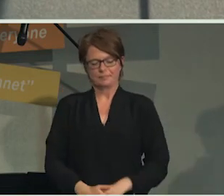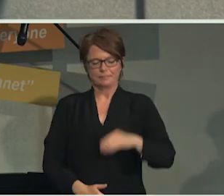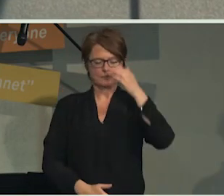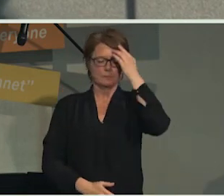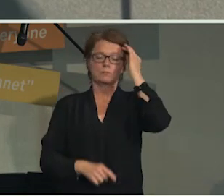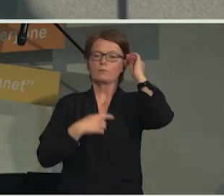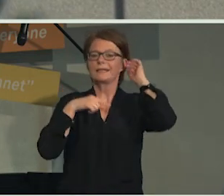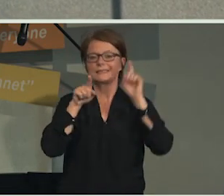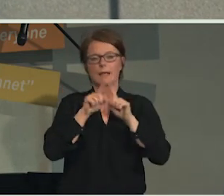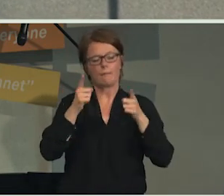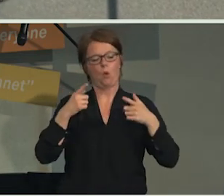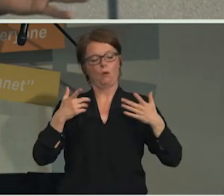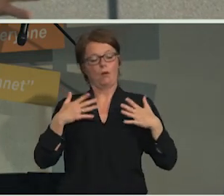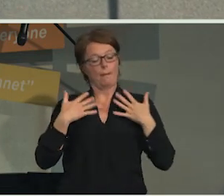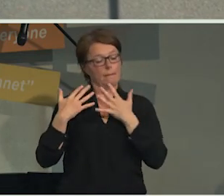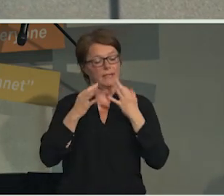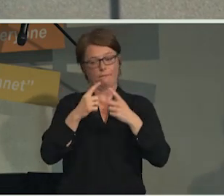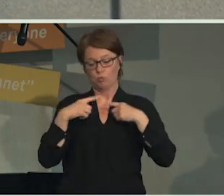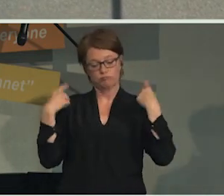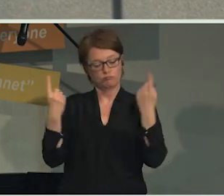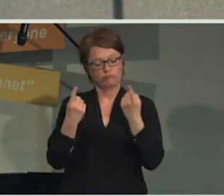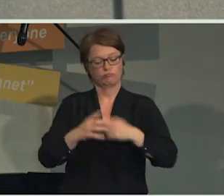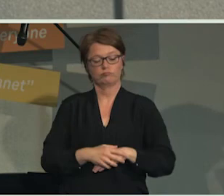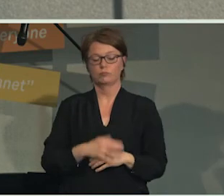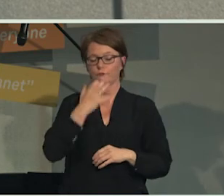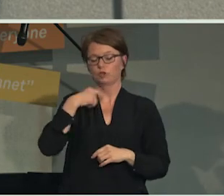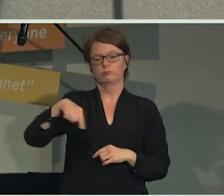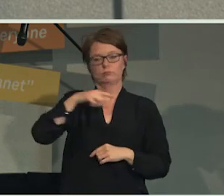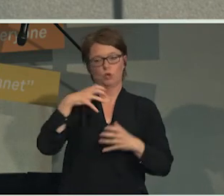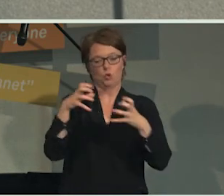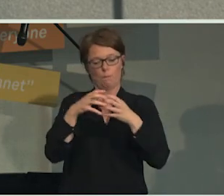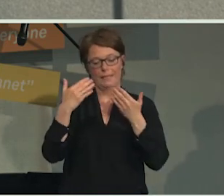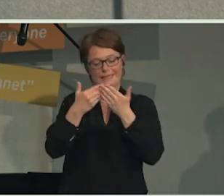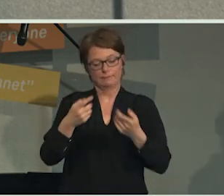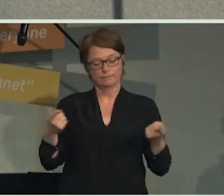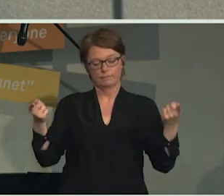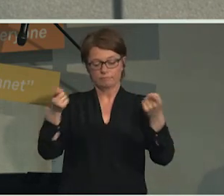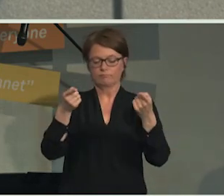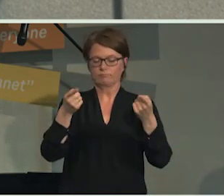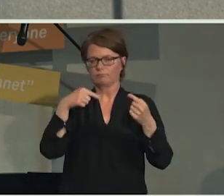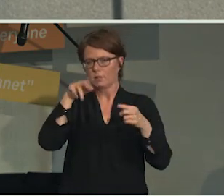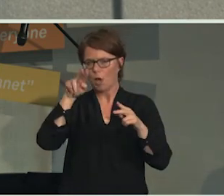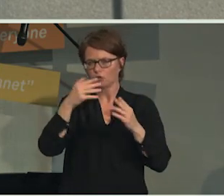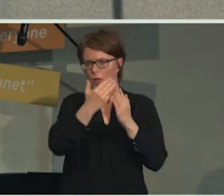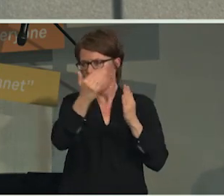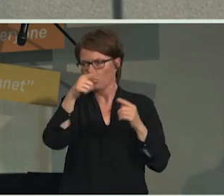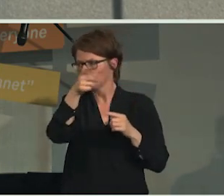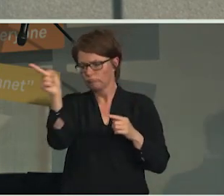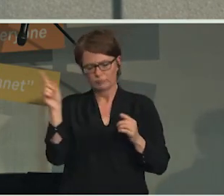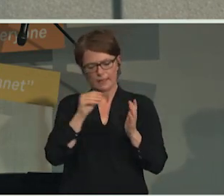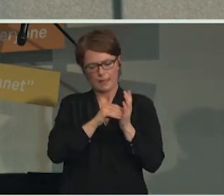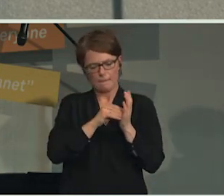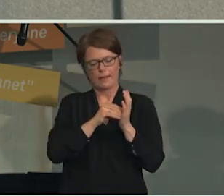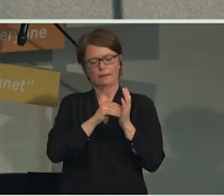intersectional groups who've been really active in Berlin and beyond. And I want to name them. This is Las Migras.